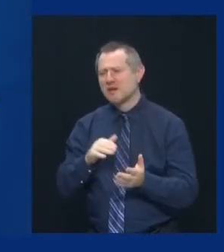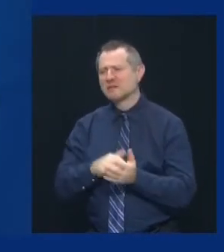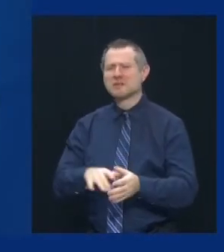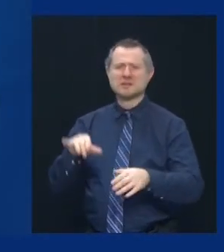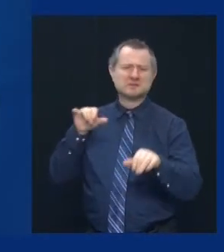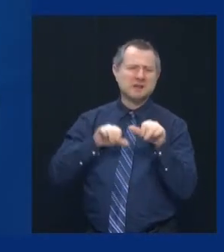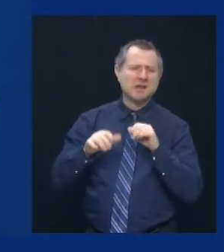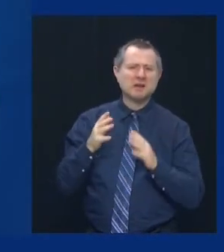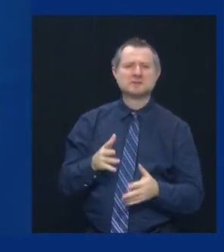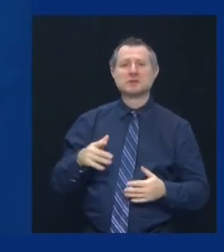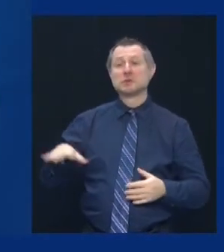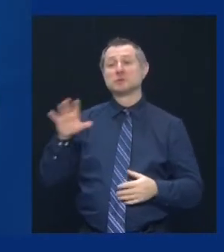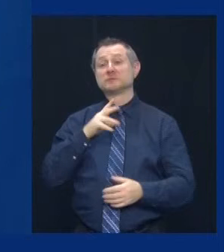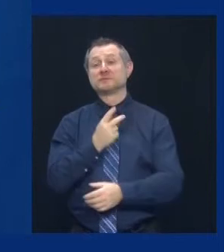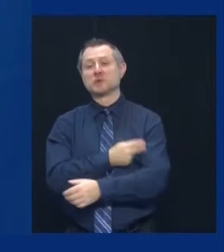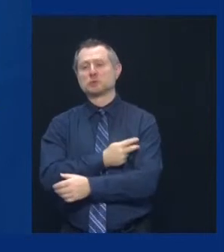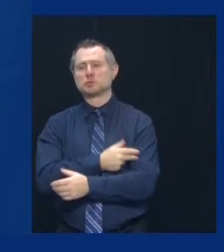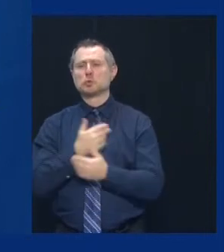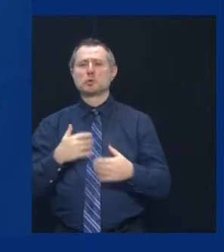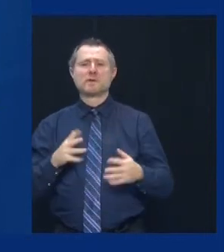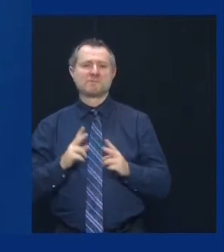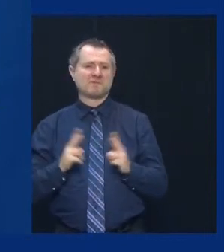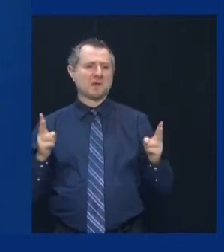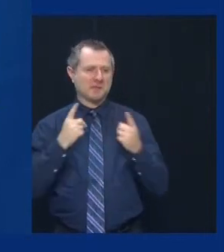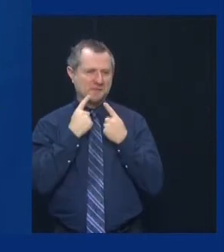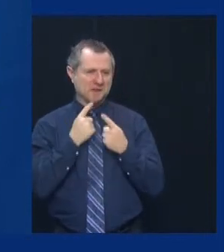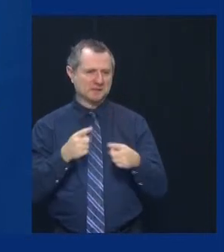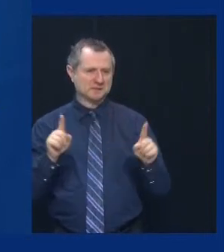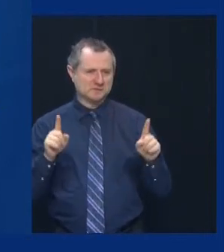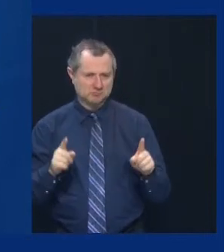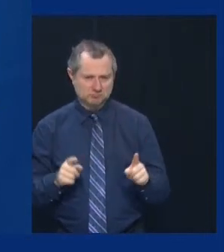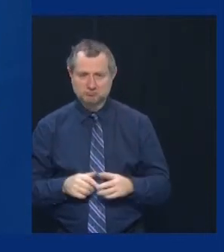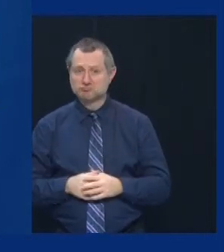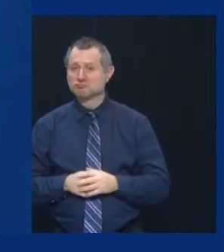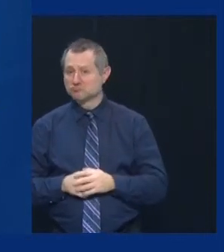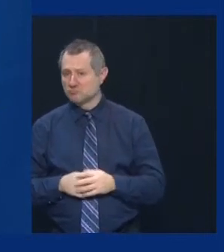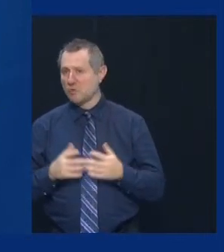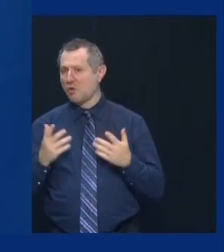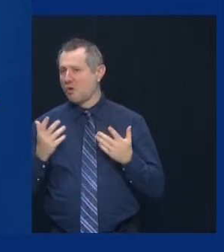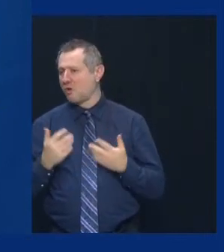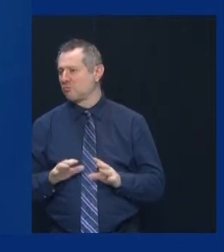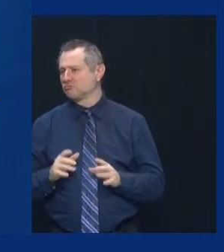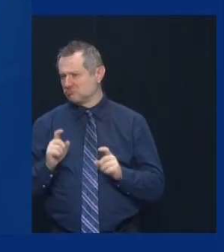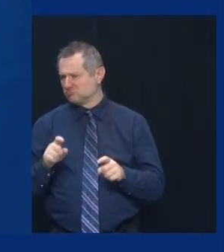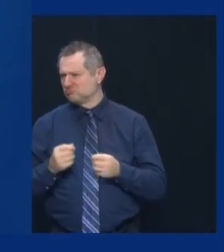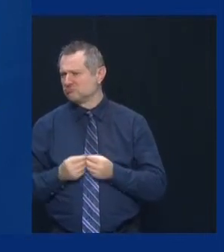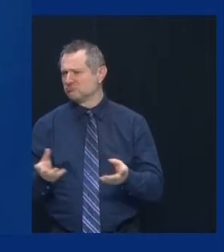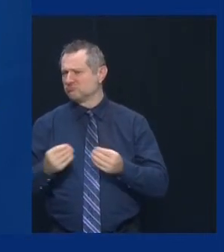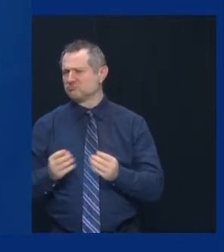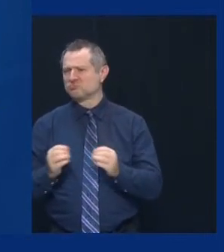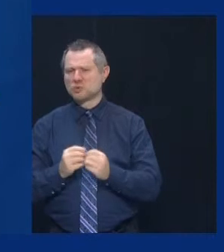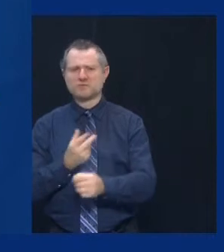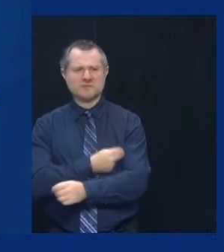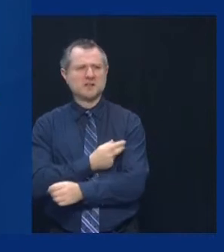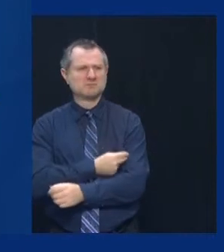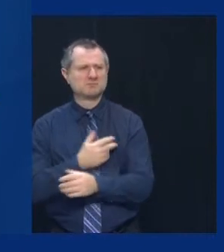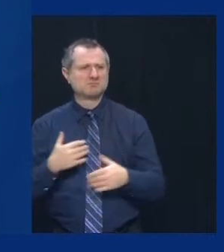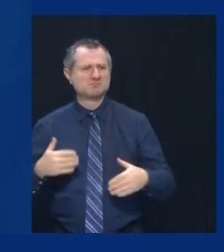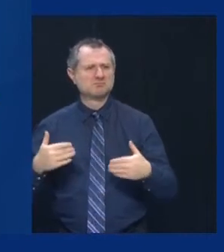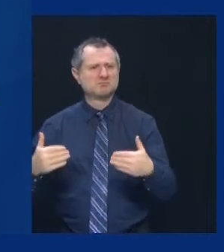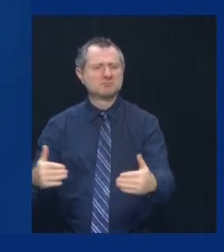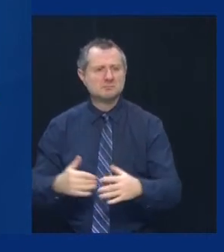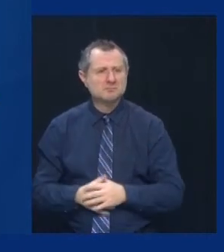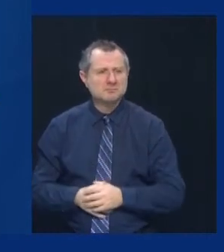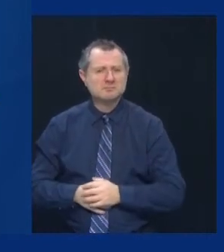with highly effective vaccines. So it's about getting those vaccines now in people's arms, right? It's nice I show